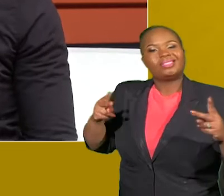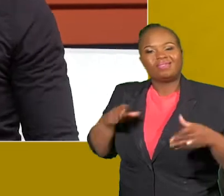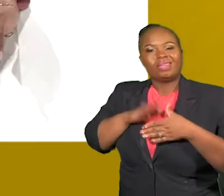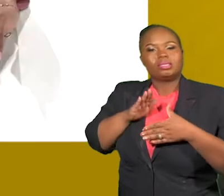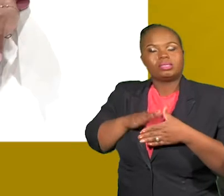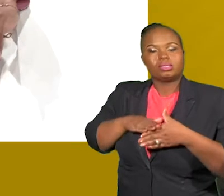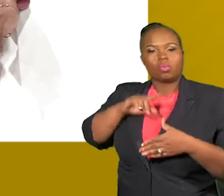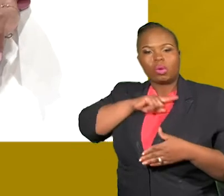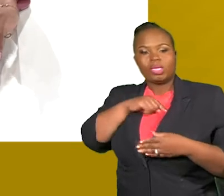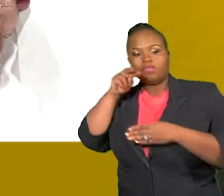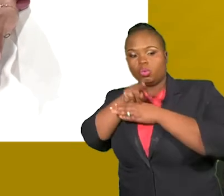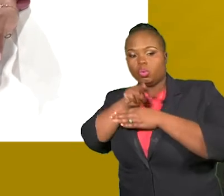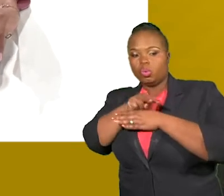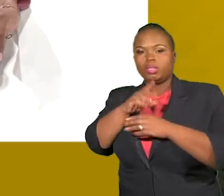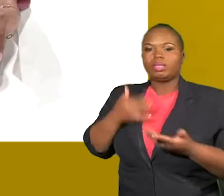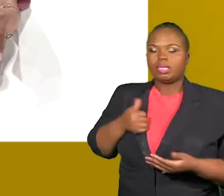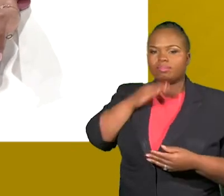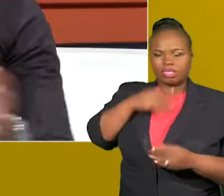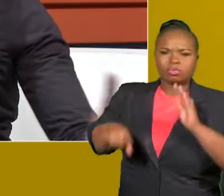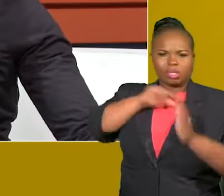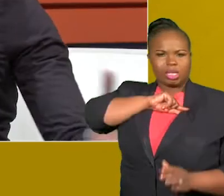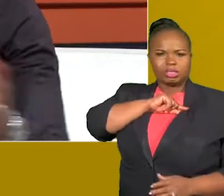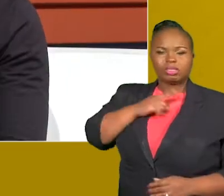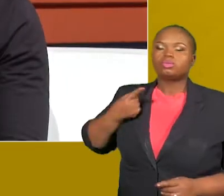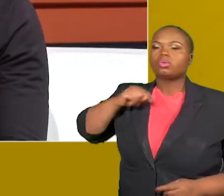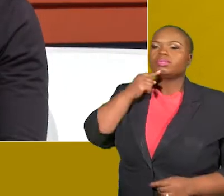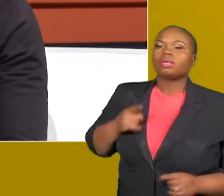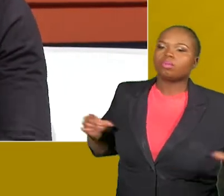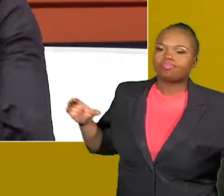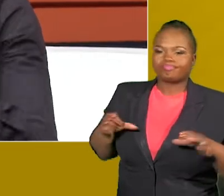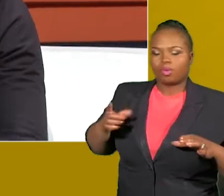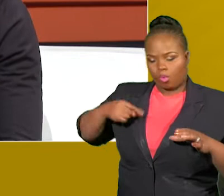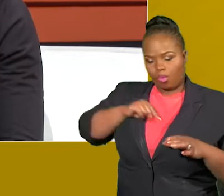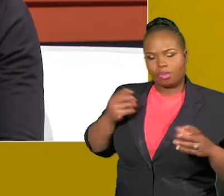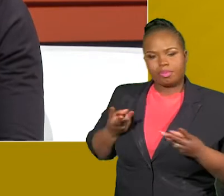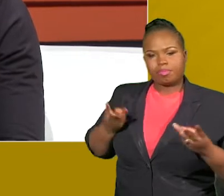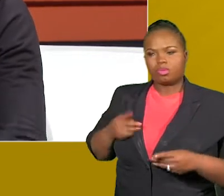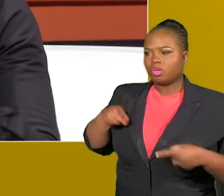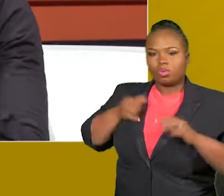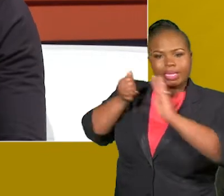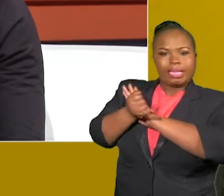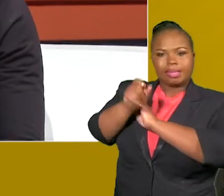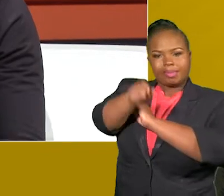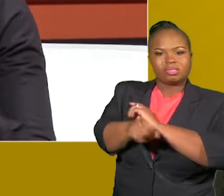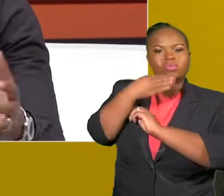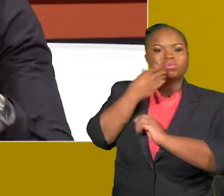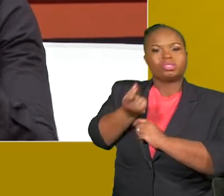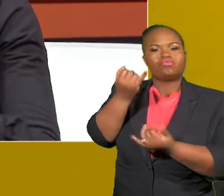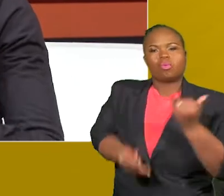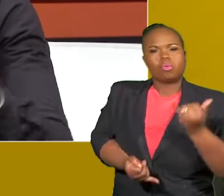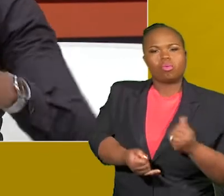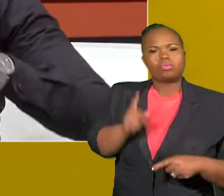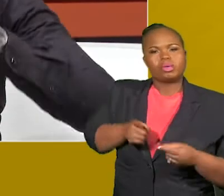by virtue of being a bystander. Yes. That is why I'm saying when we started Not In My Name, we said everyone come through. Yeah. You must not kill the perpetrator. You must rehabilitate them. If they